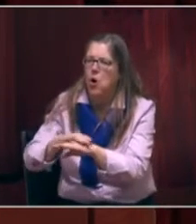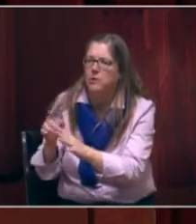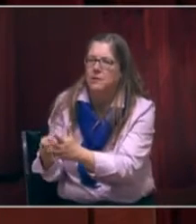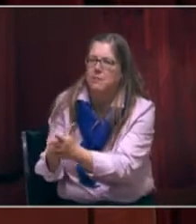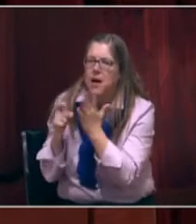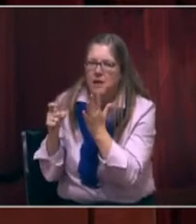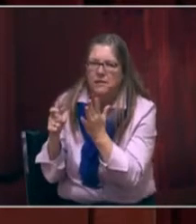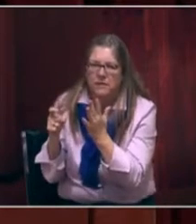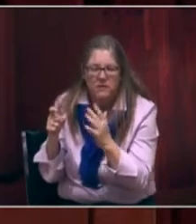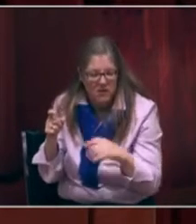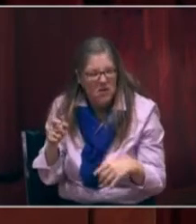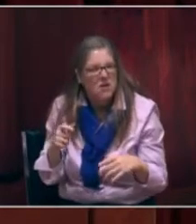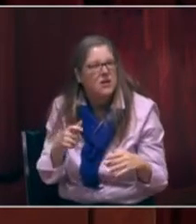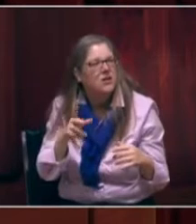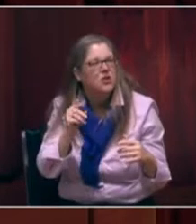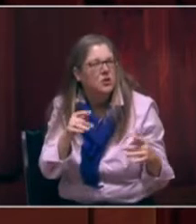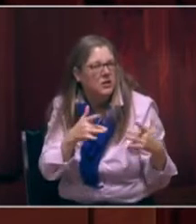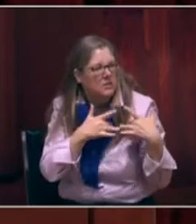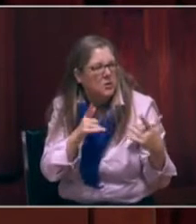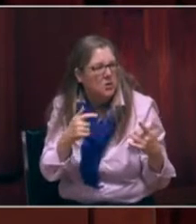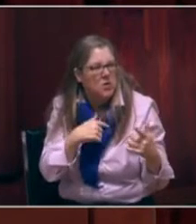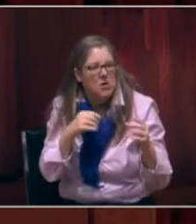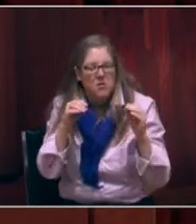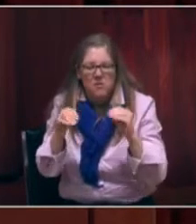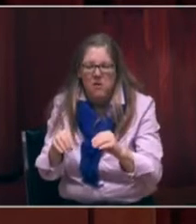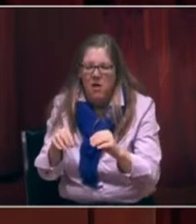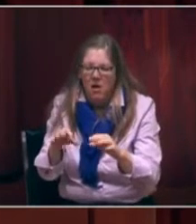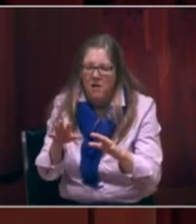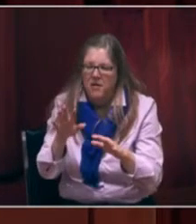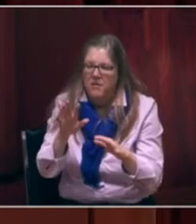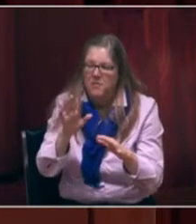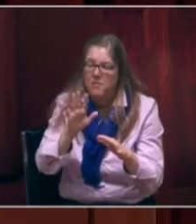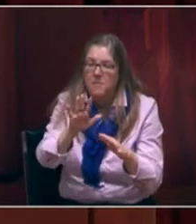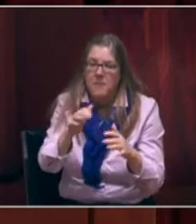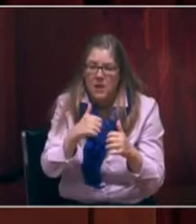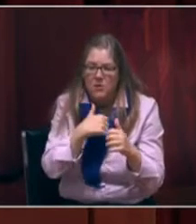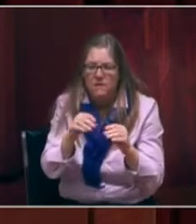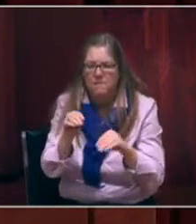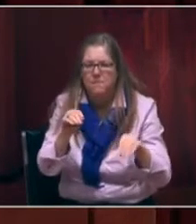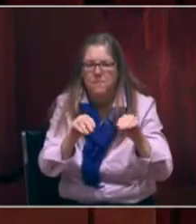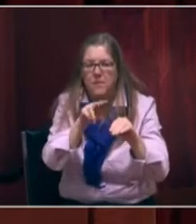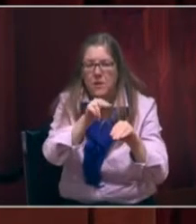the typical thing where we've put NARA in front of their normal address. So it's